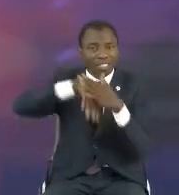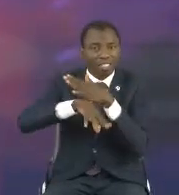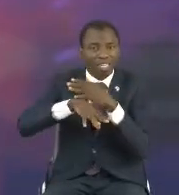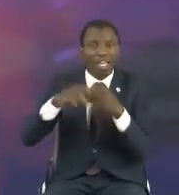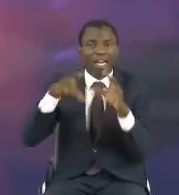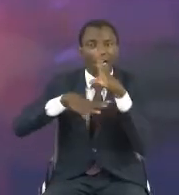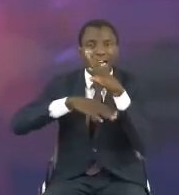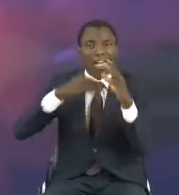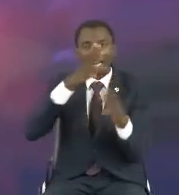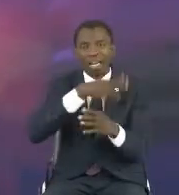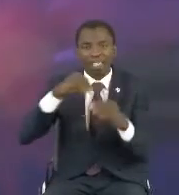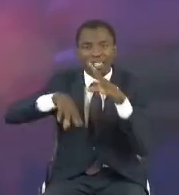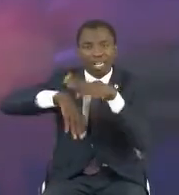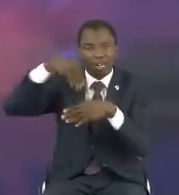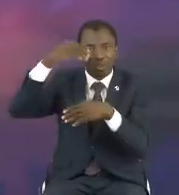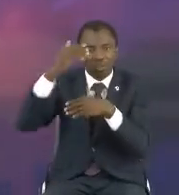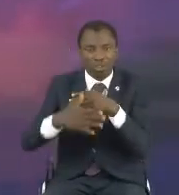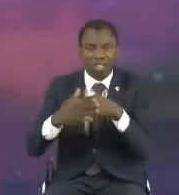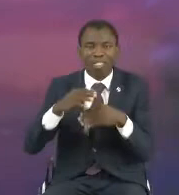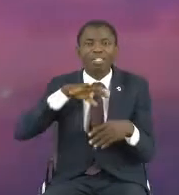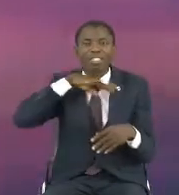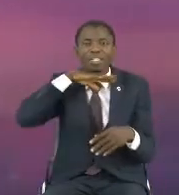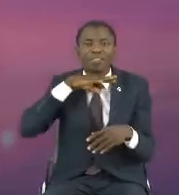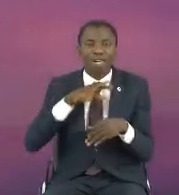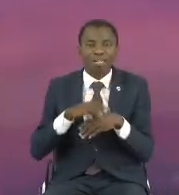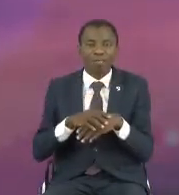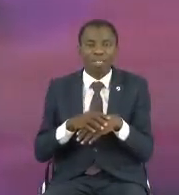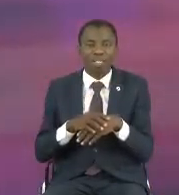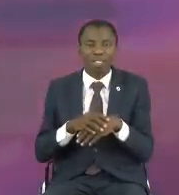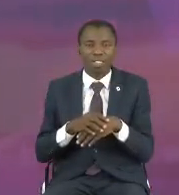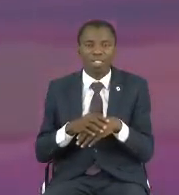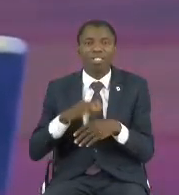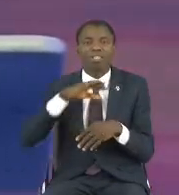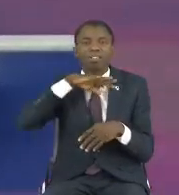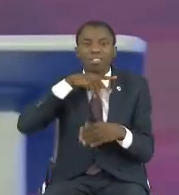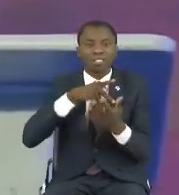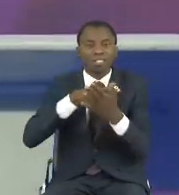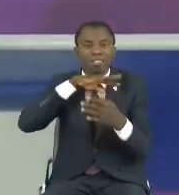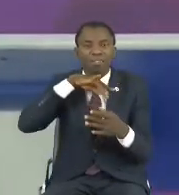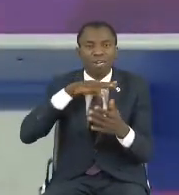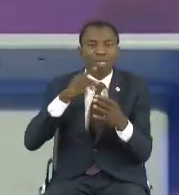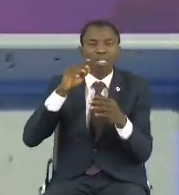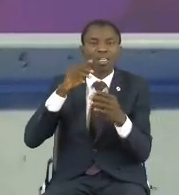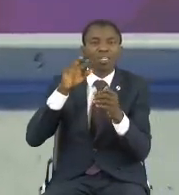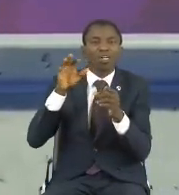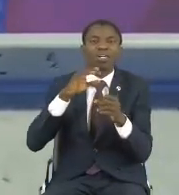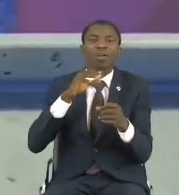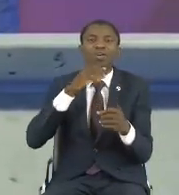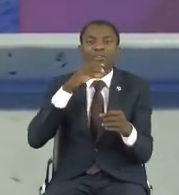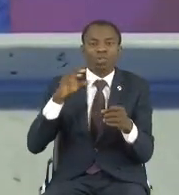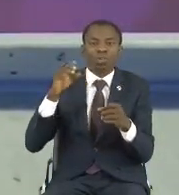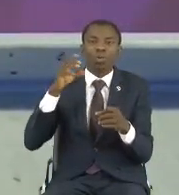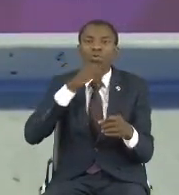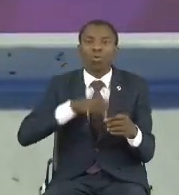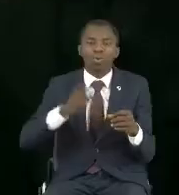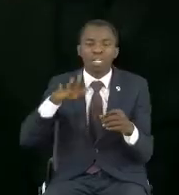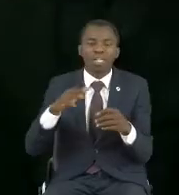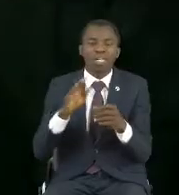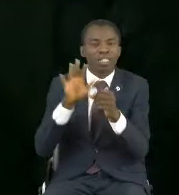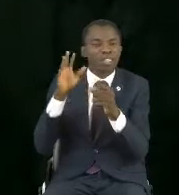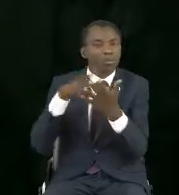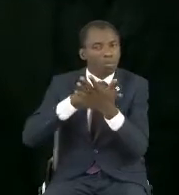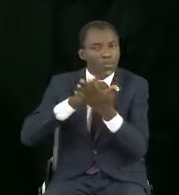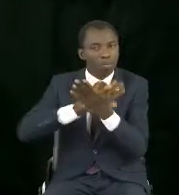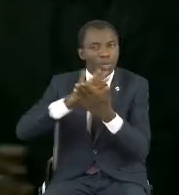now. Defilement formally purged from all. He'll purge you tonight.